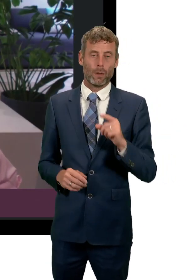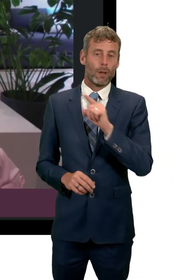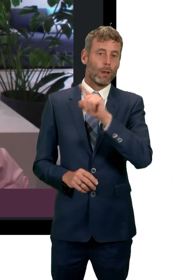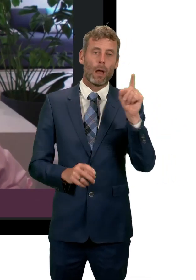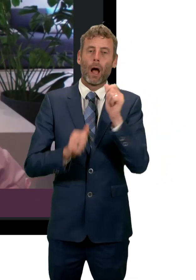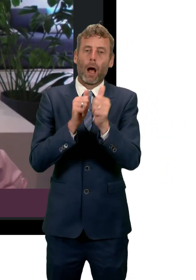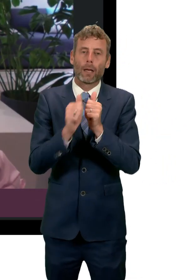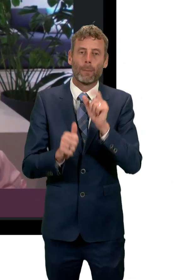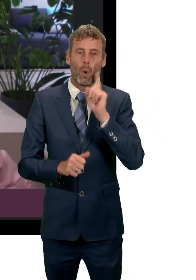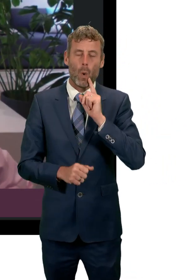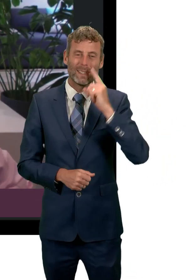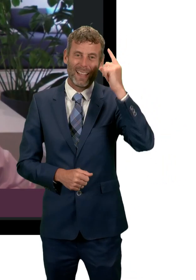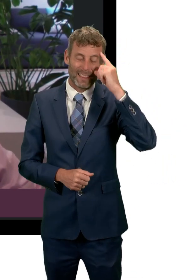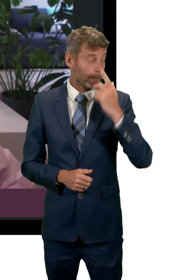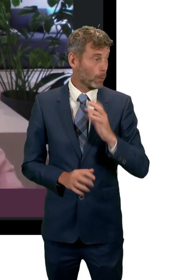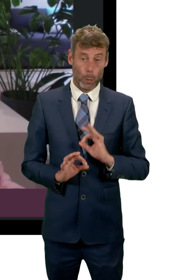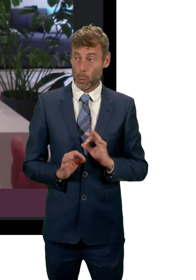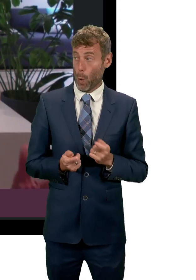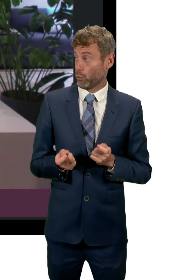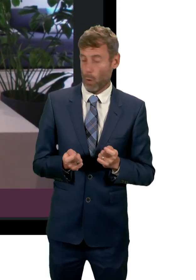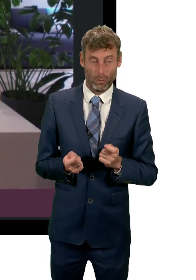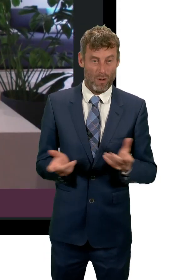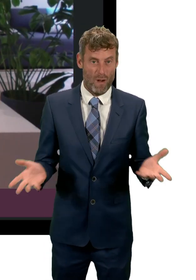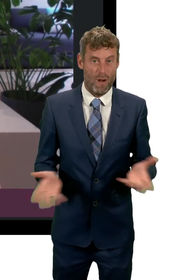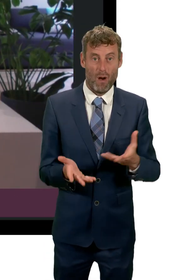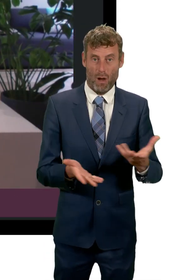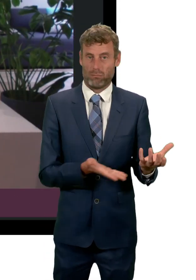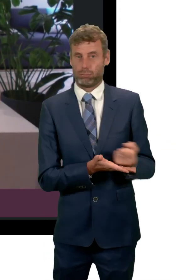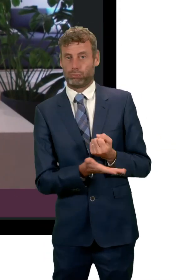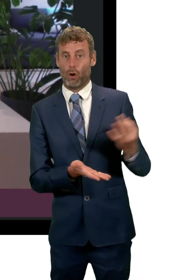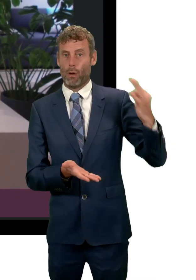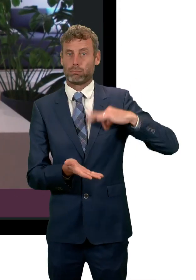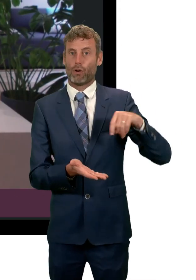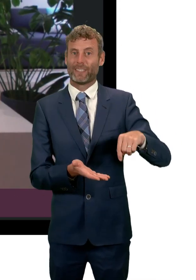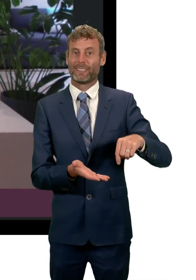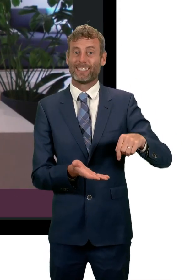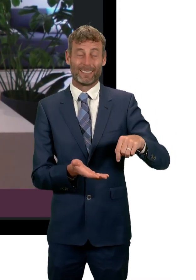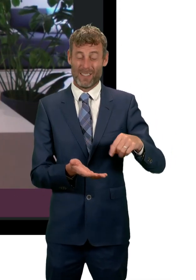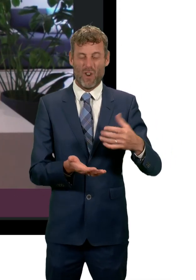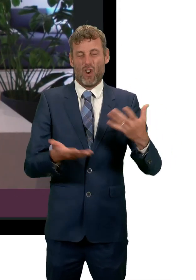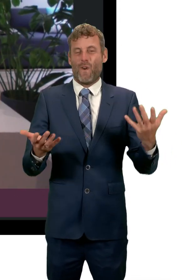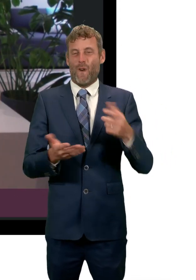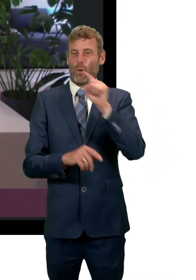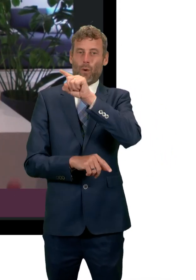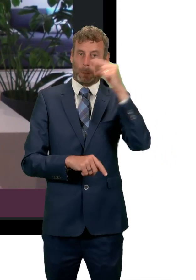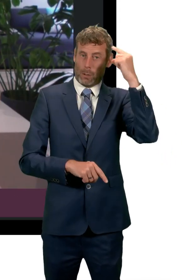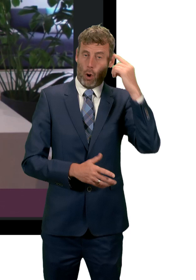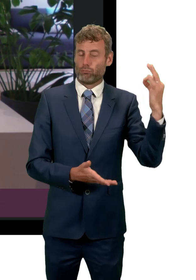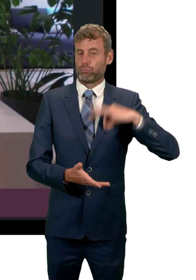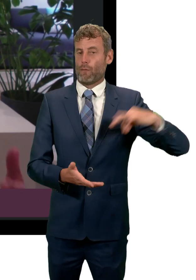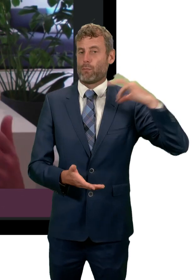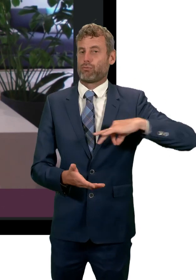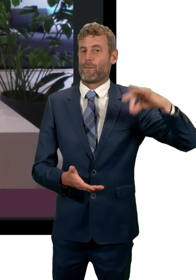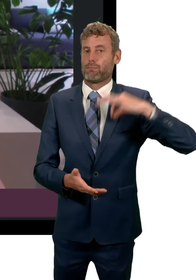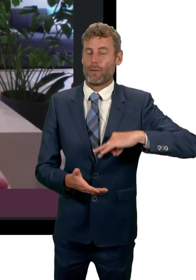through unregulated hypercapitalism. And this is not unusual. The big issues, I think, so both are needed.